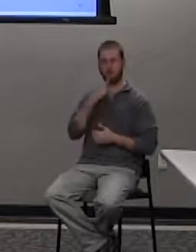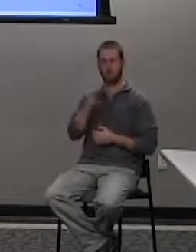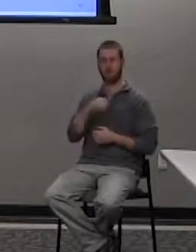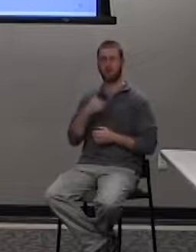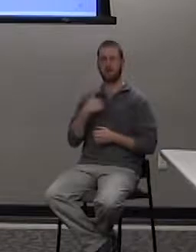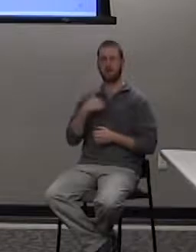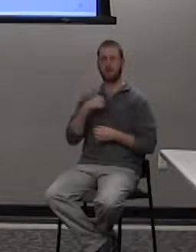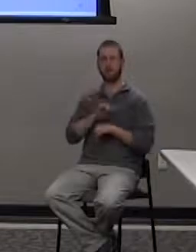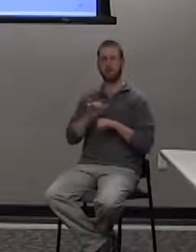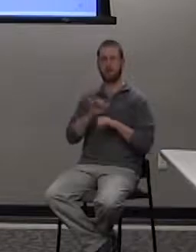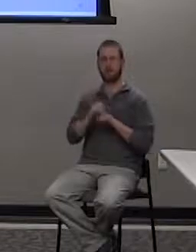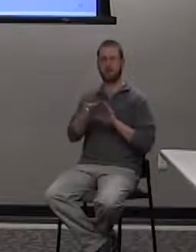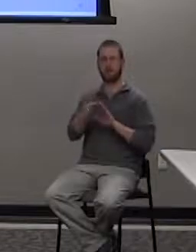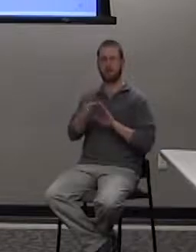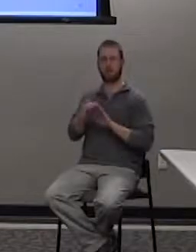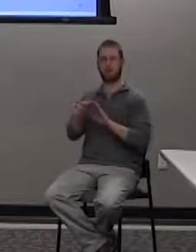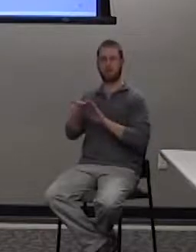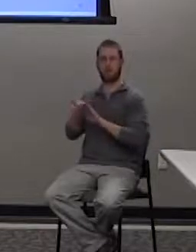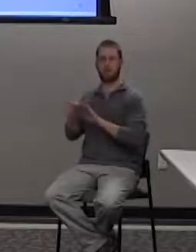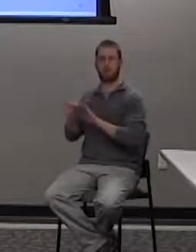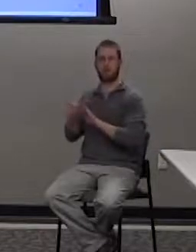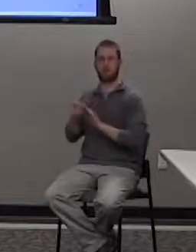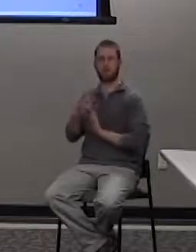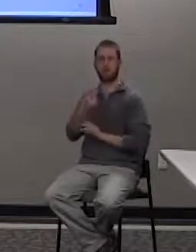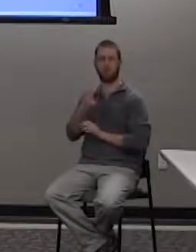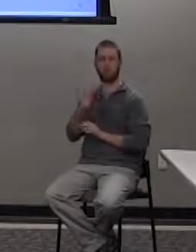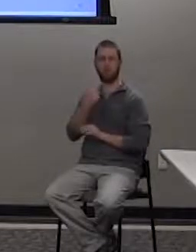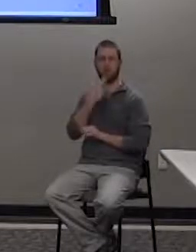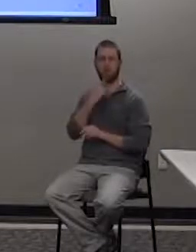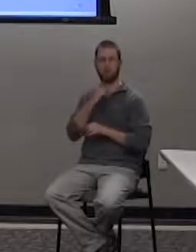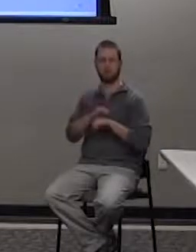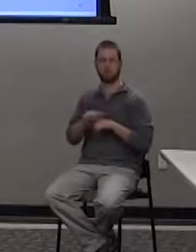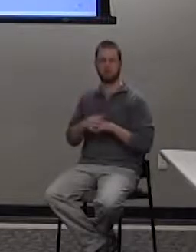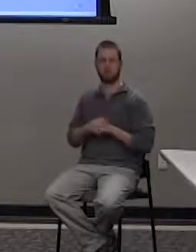a pick and choose. Right.